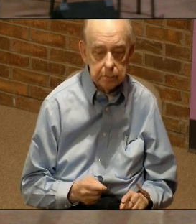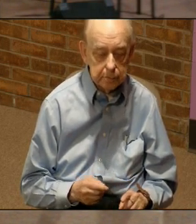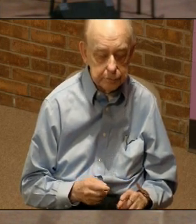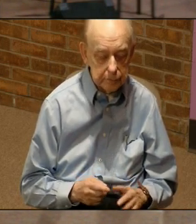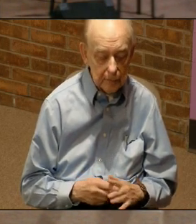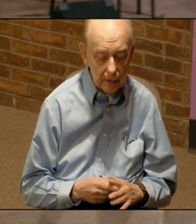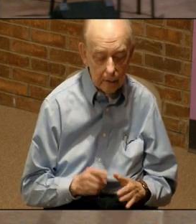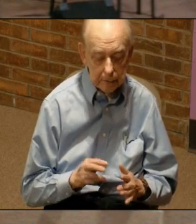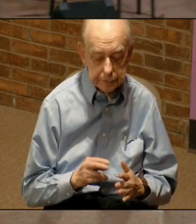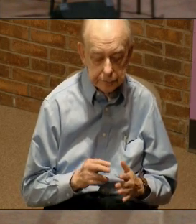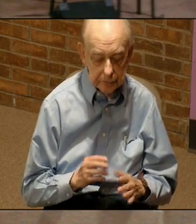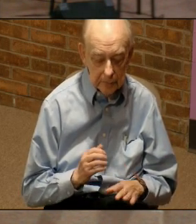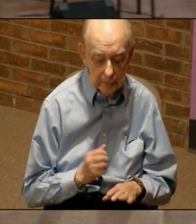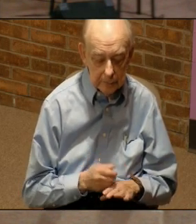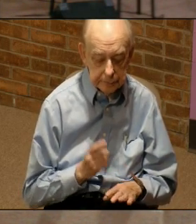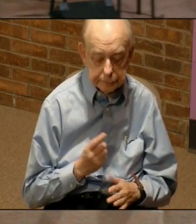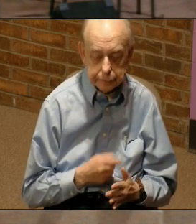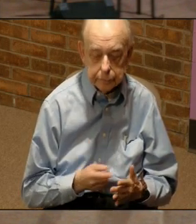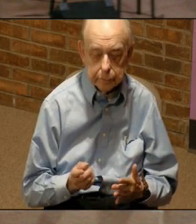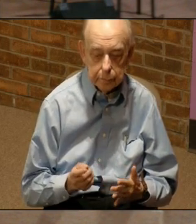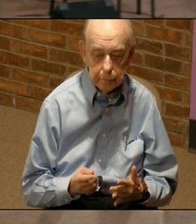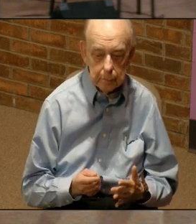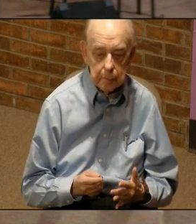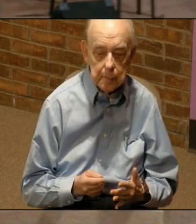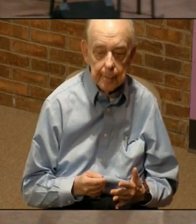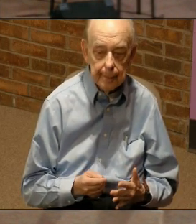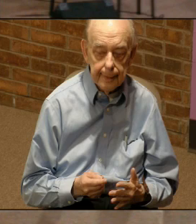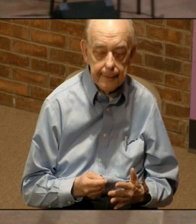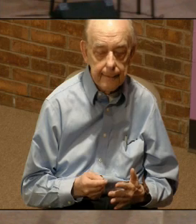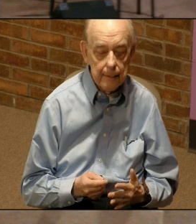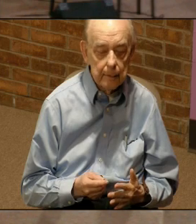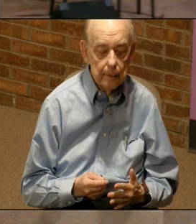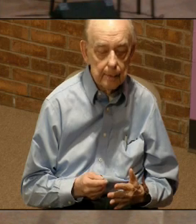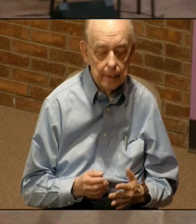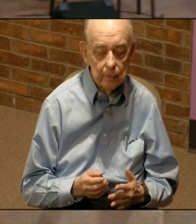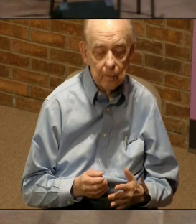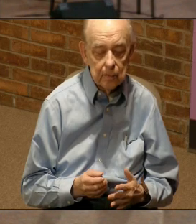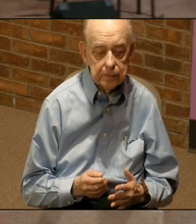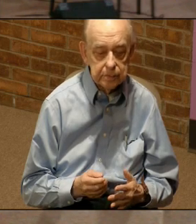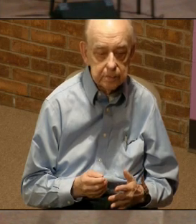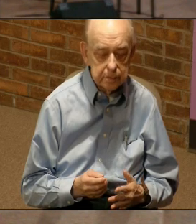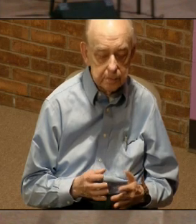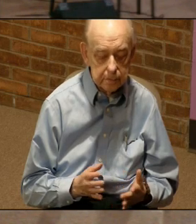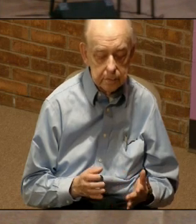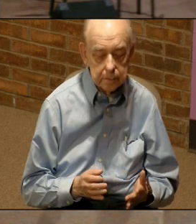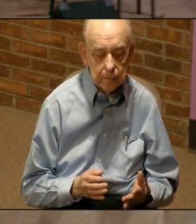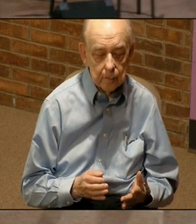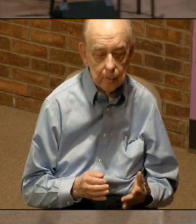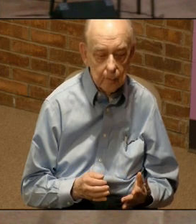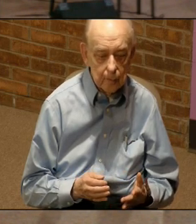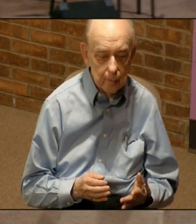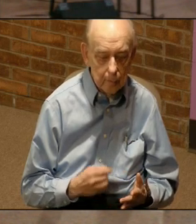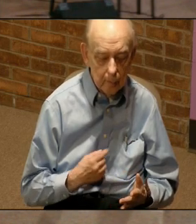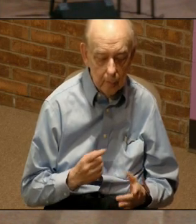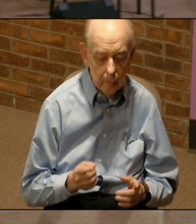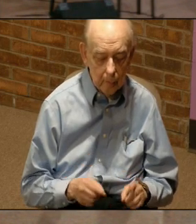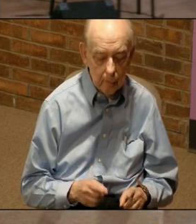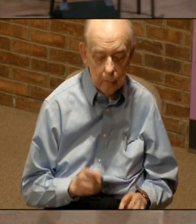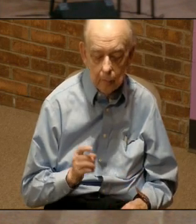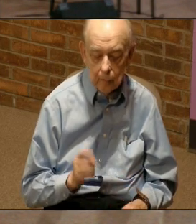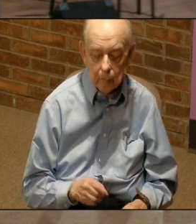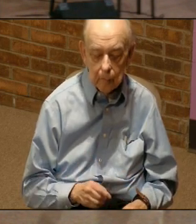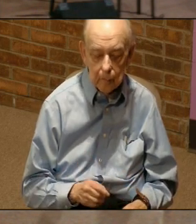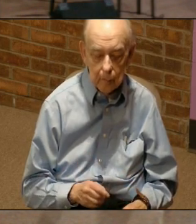we began to set it up last week with just 3 points, and let me go back real quickly to get them. And that is this: when you need